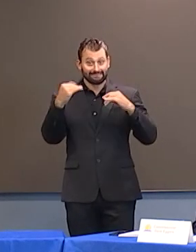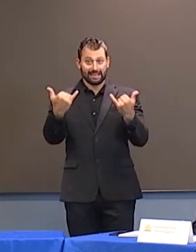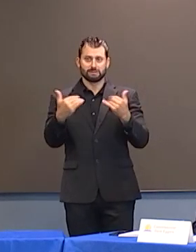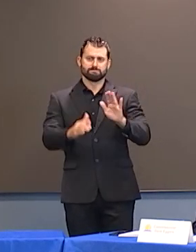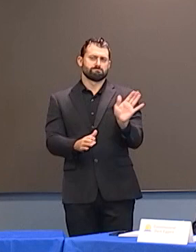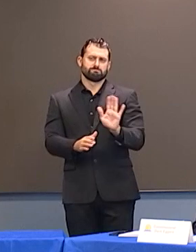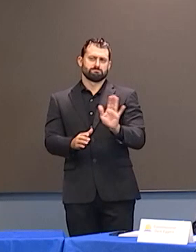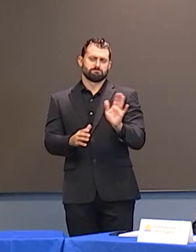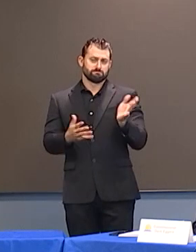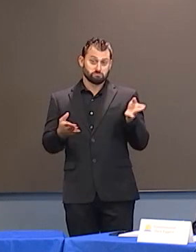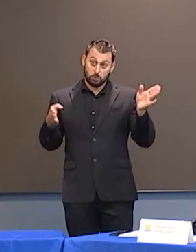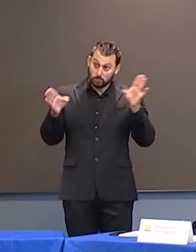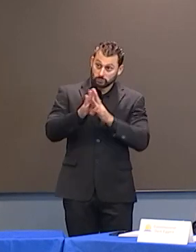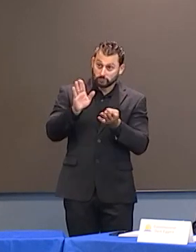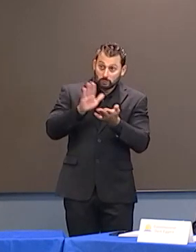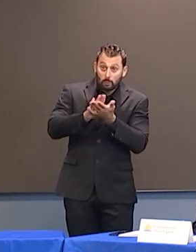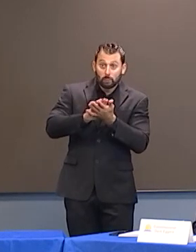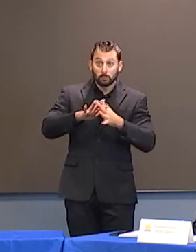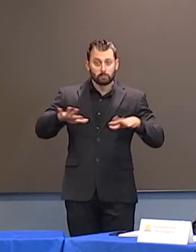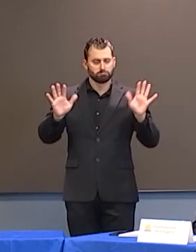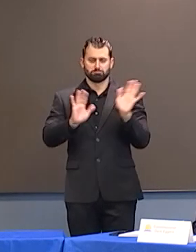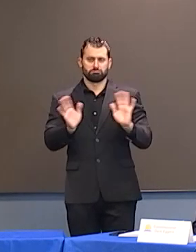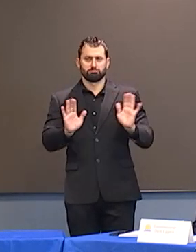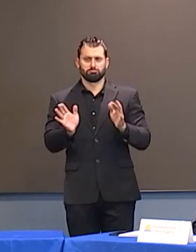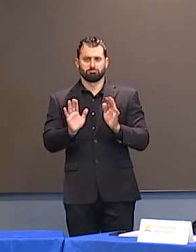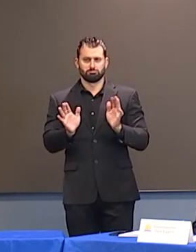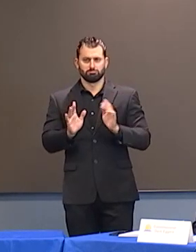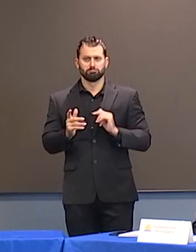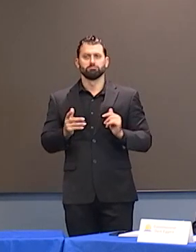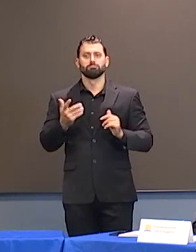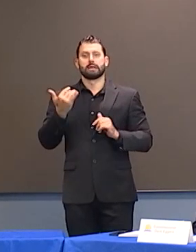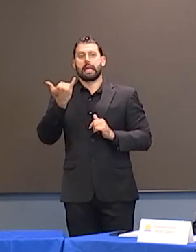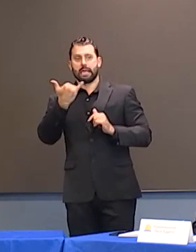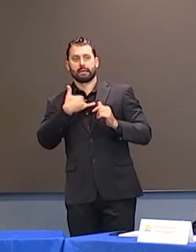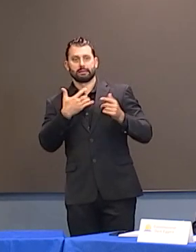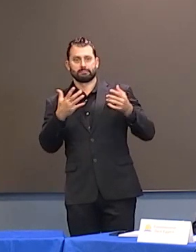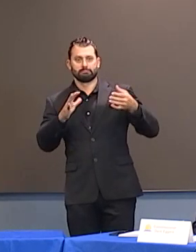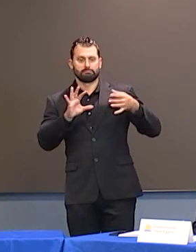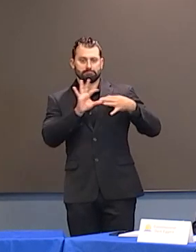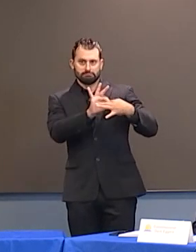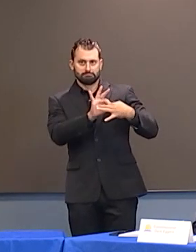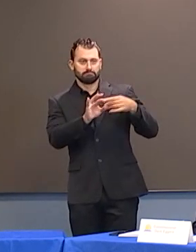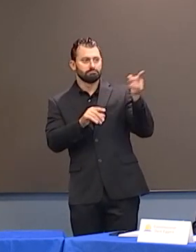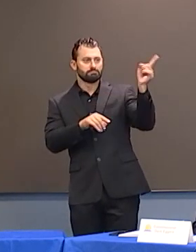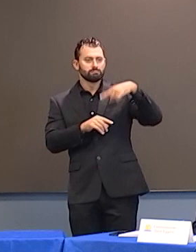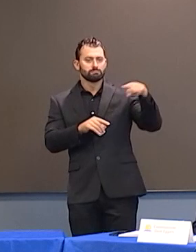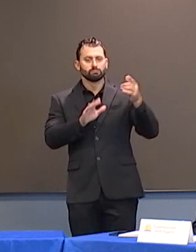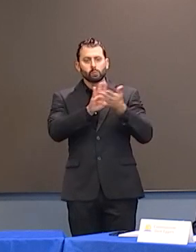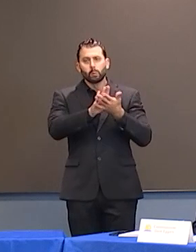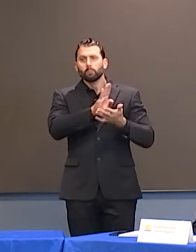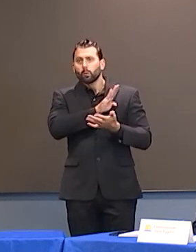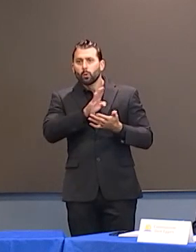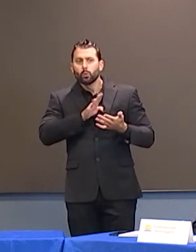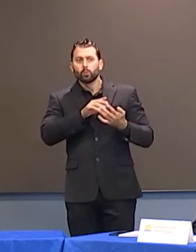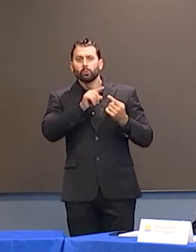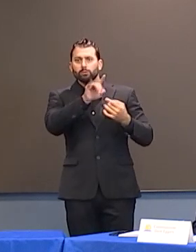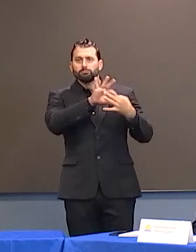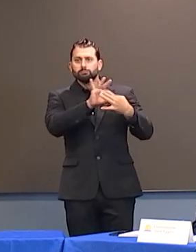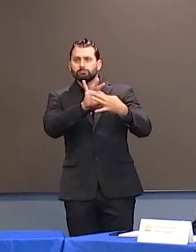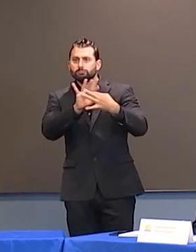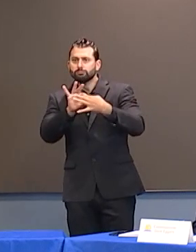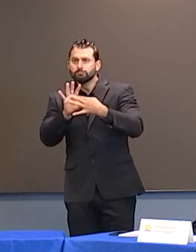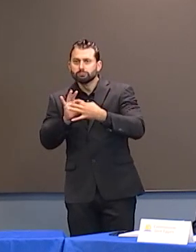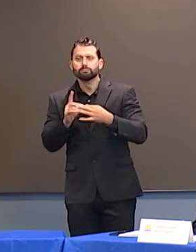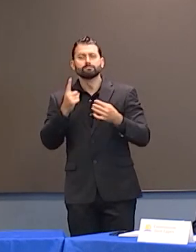We are in coordination with the school board, um, to where we're already, in fact, we're already setting up, for instance, in special needs shelters